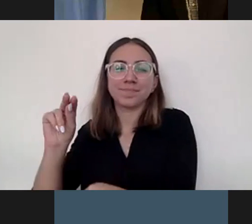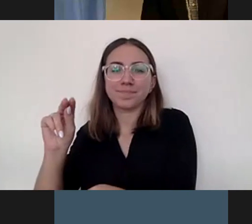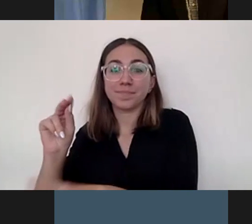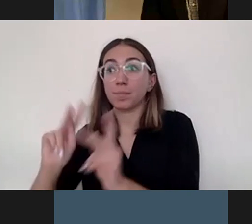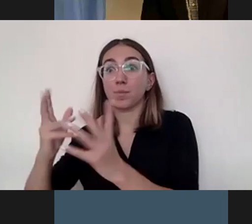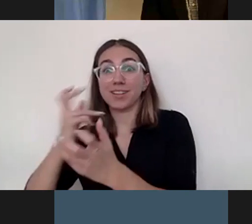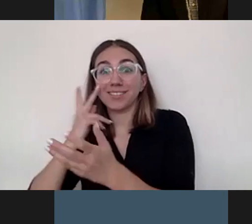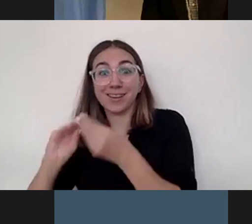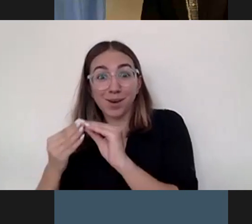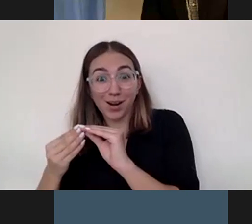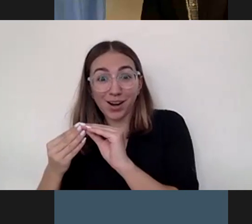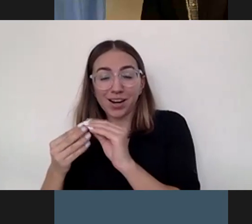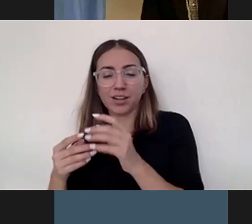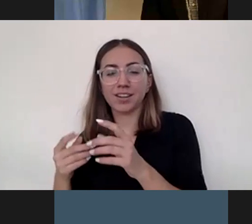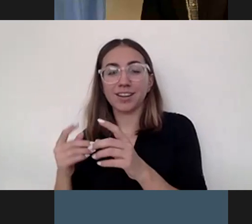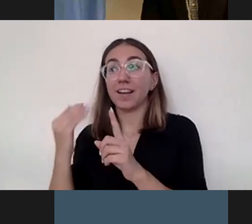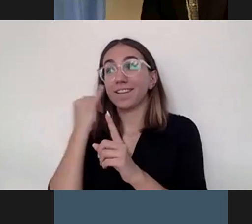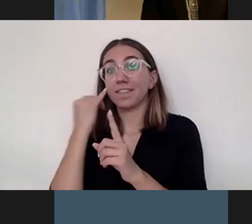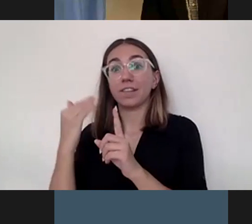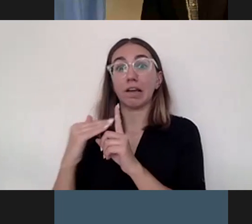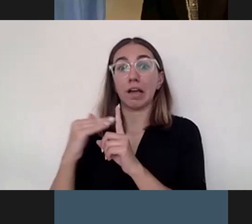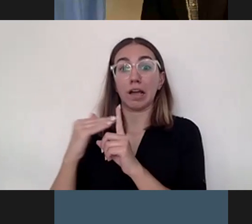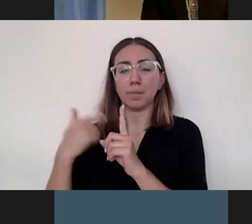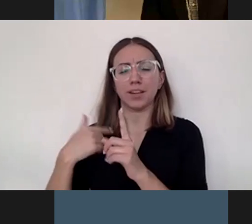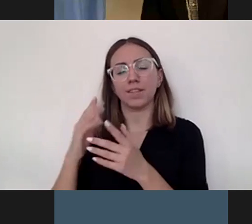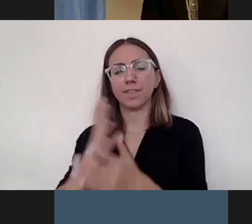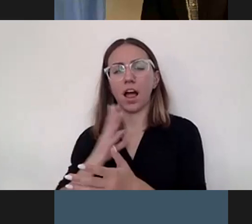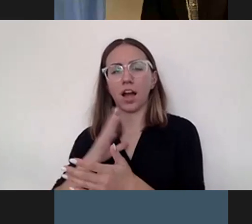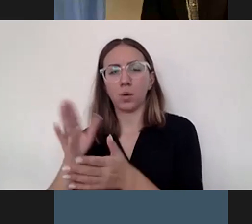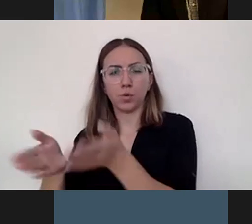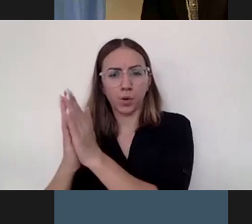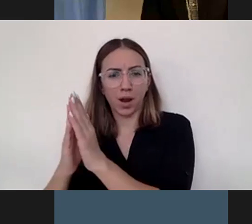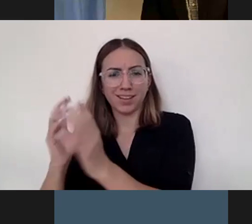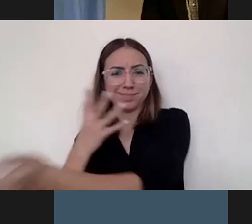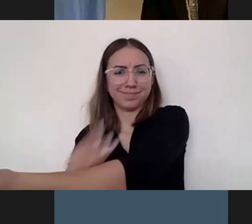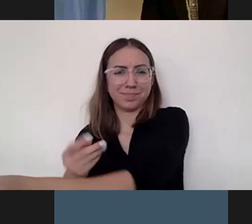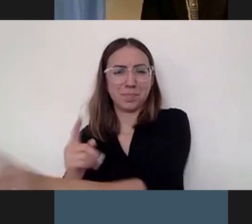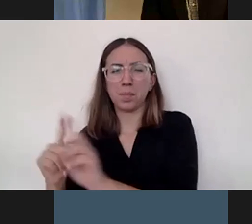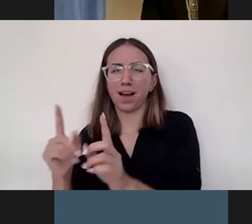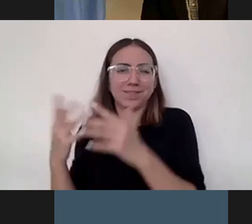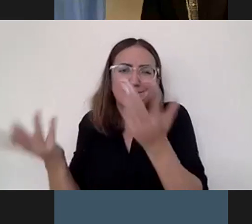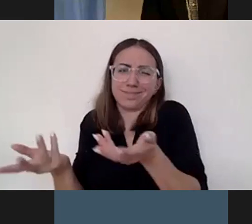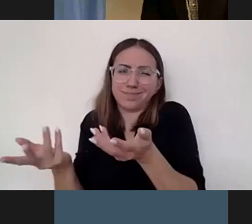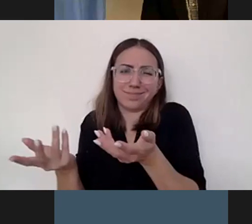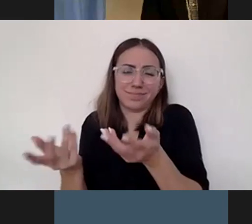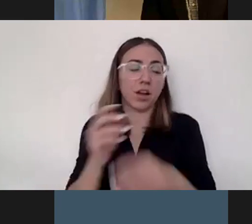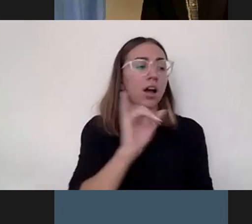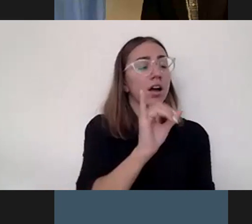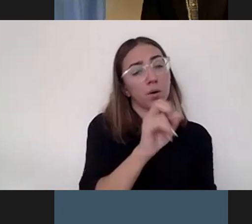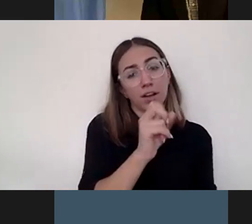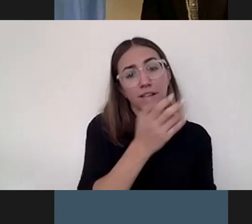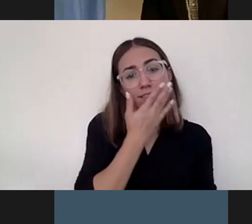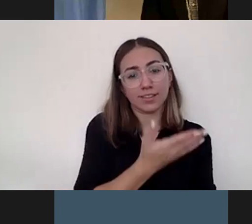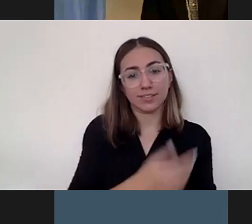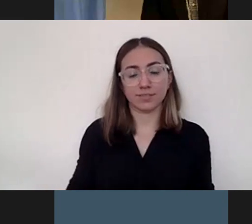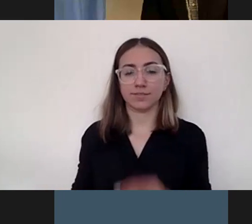number, but if they bug me enough, I'll order it. But for me, it's not helpful. Yeah. Okay. Thanks. All